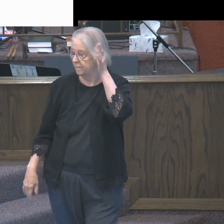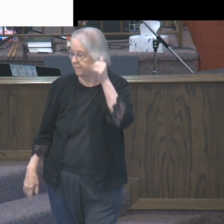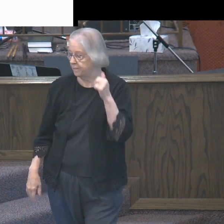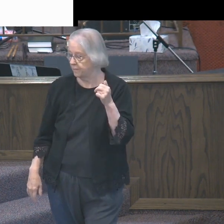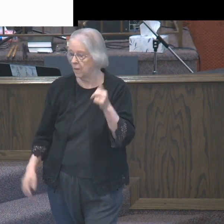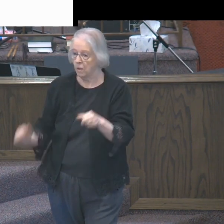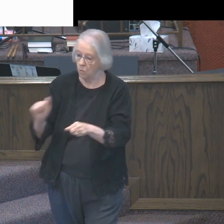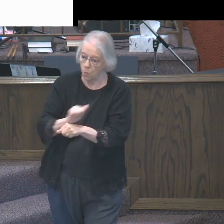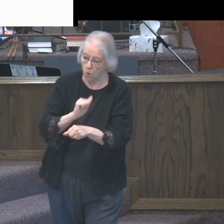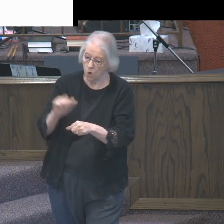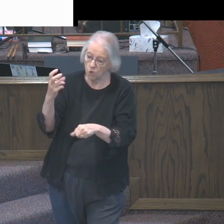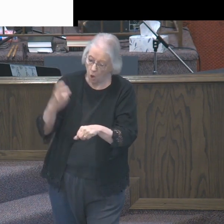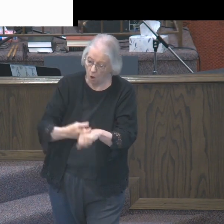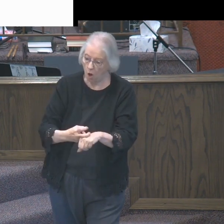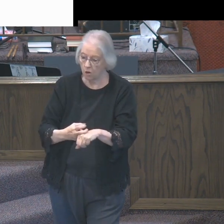He worked hard